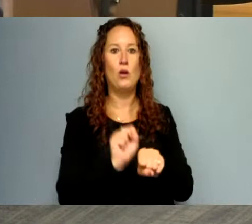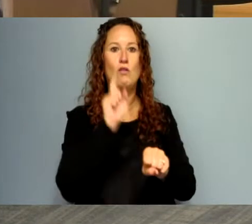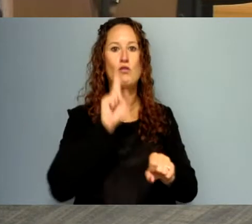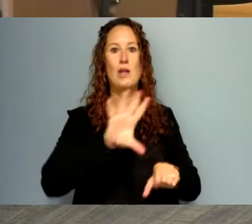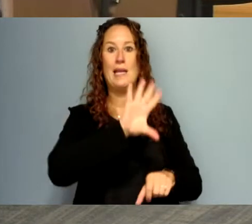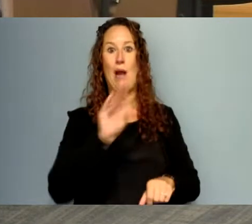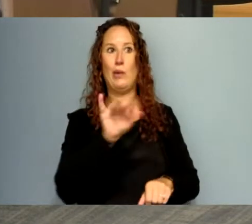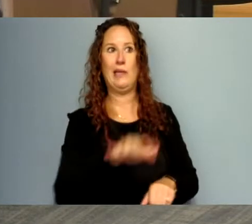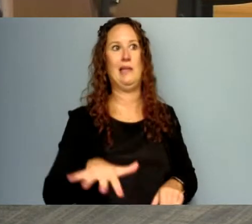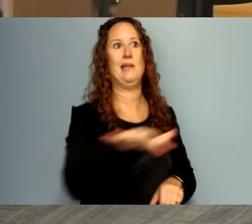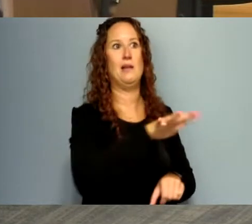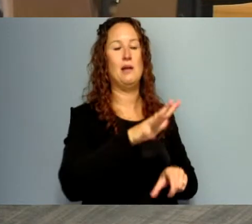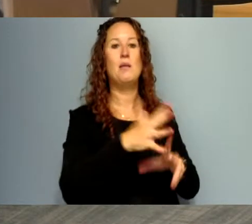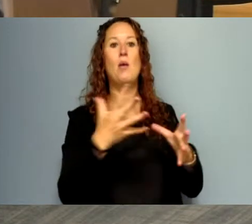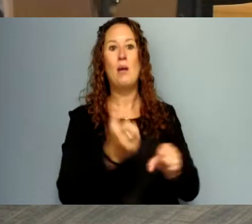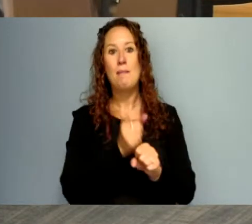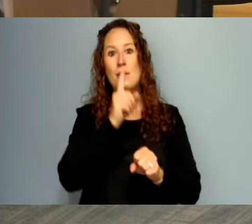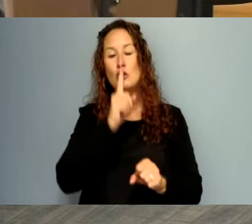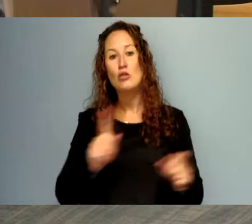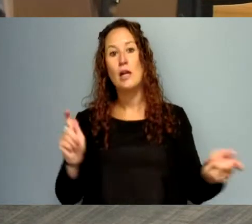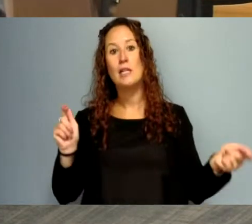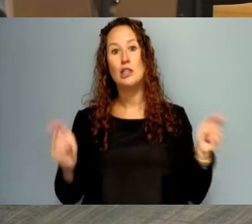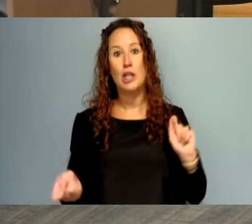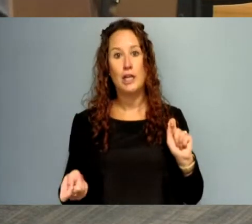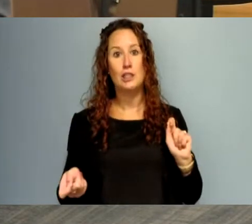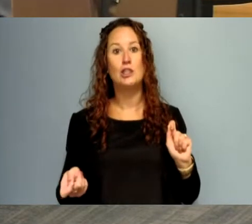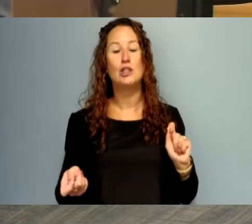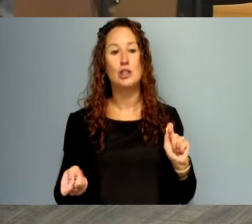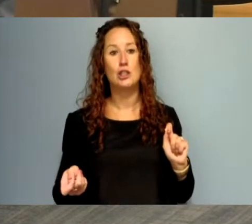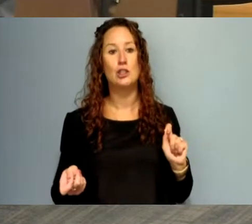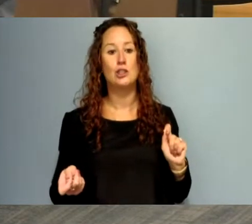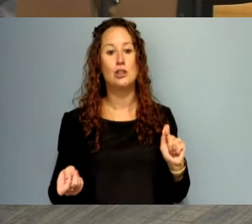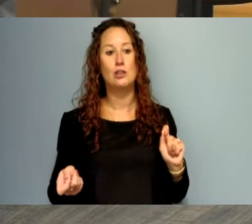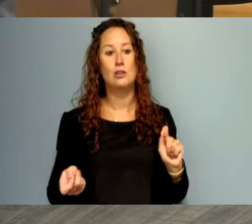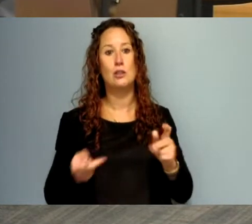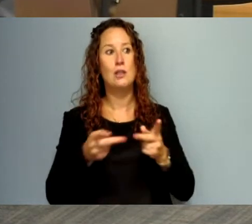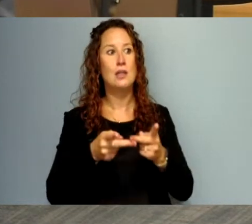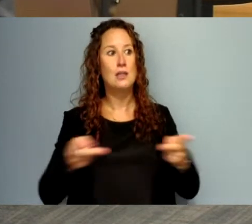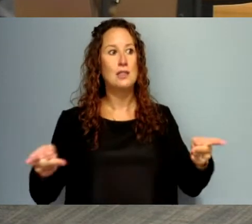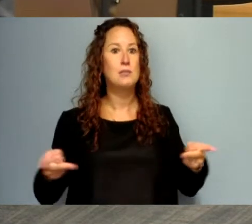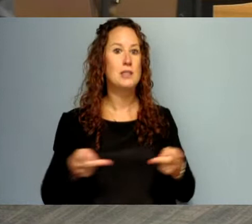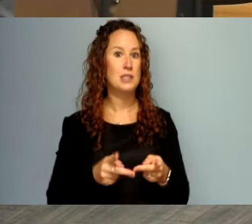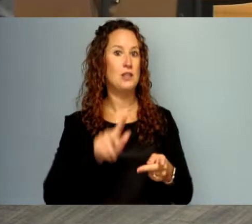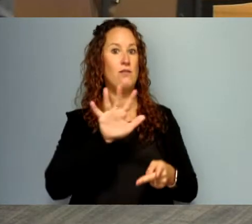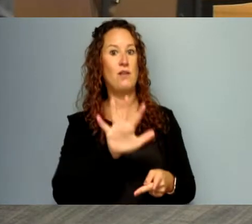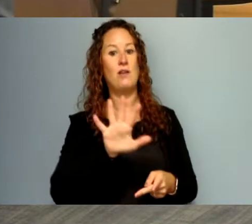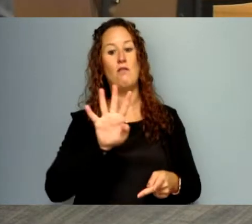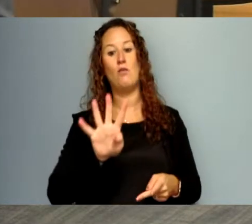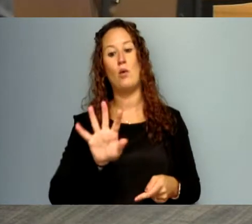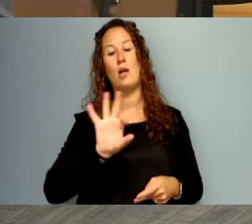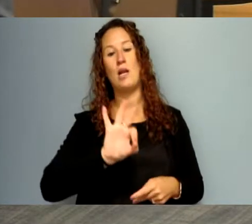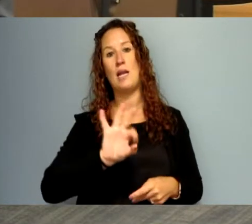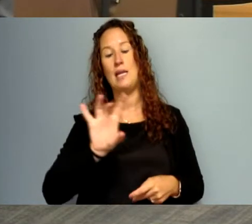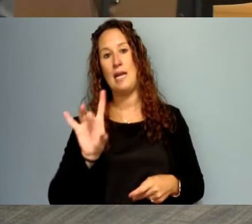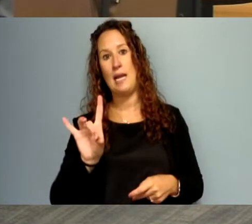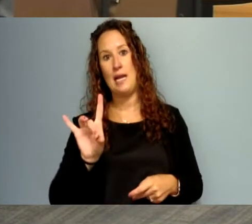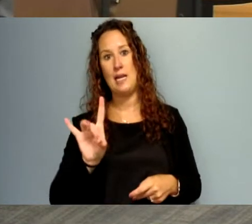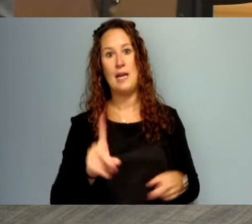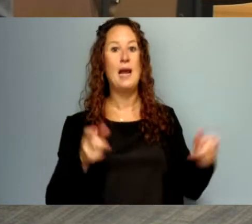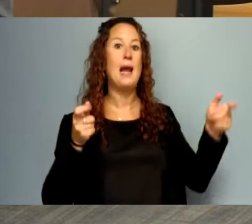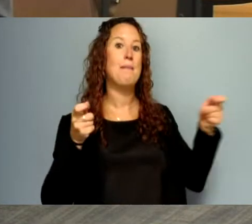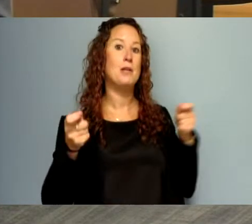I would move to change this position 5498 from an